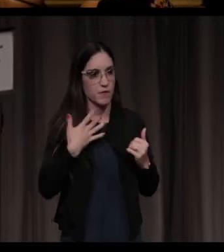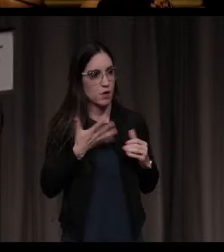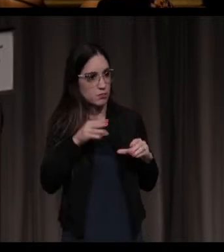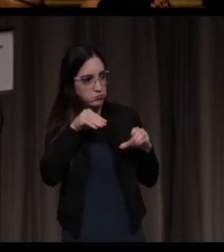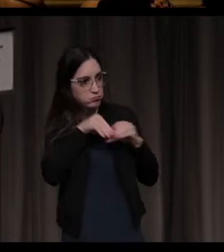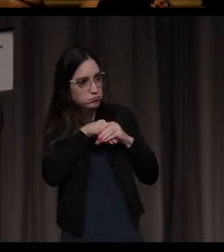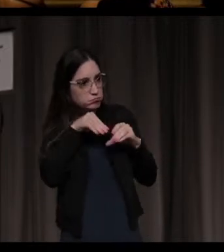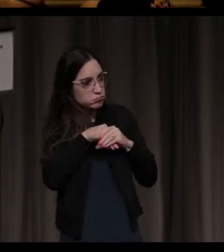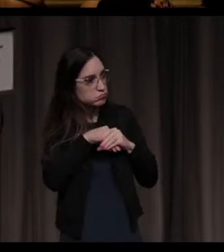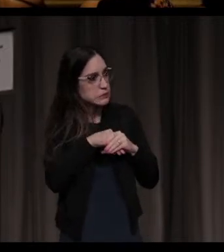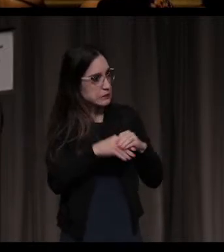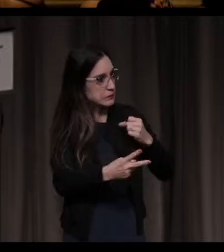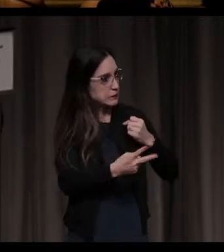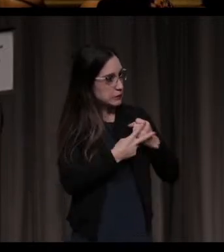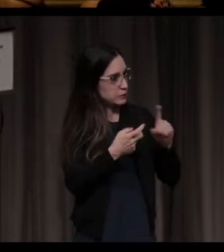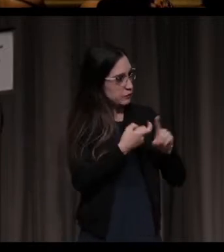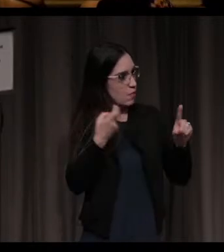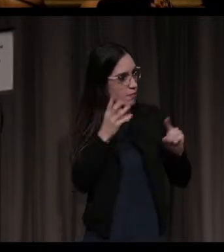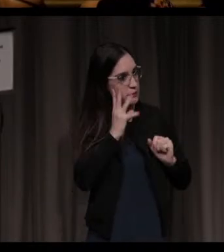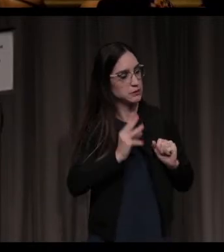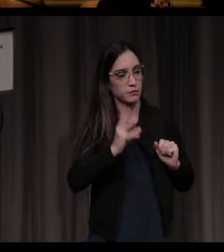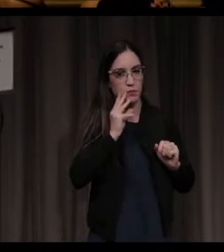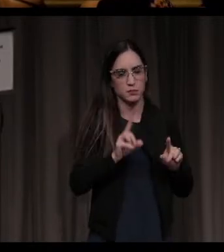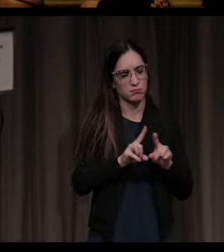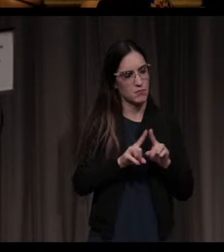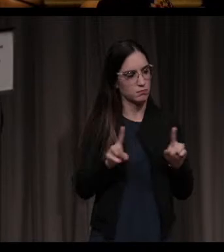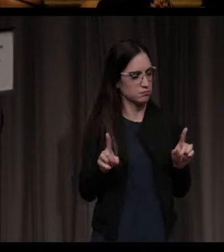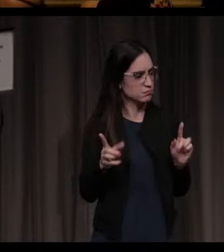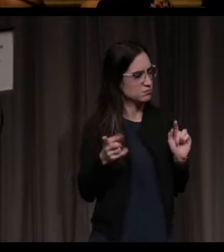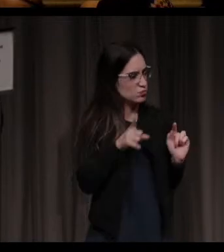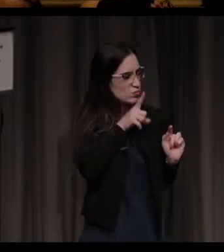because I think that's one of the beautiful techniques that we can